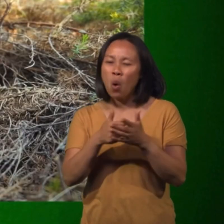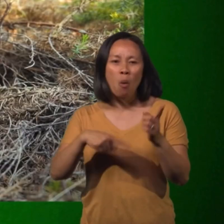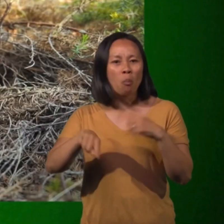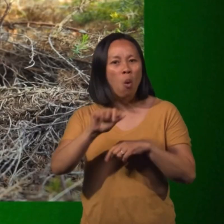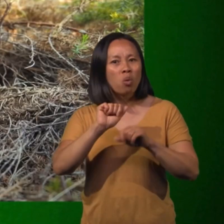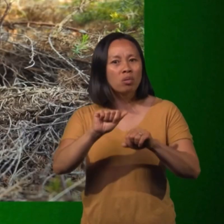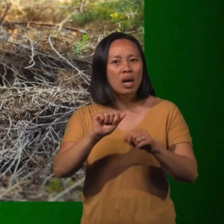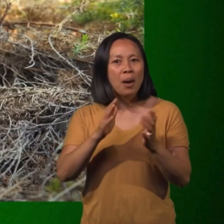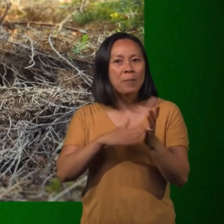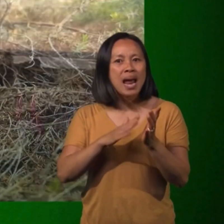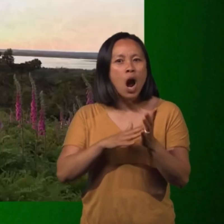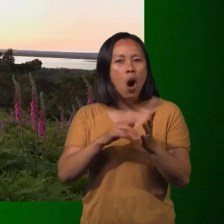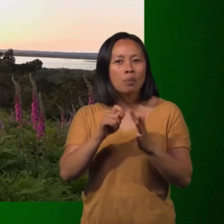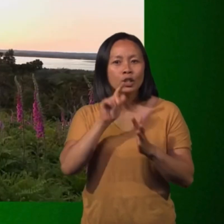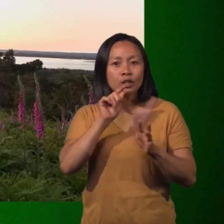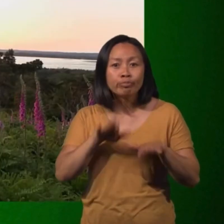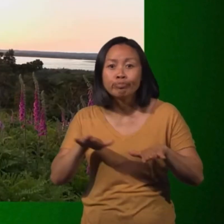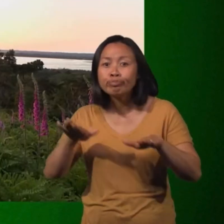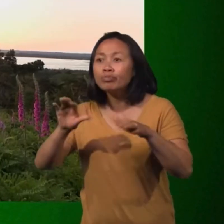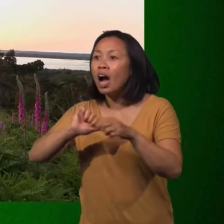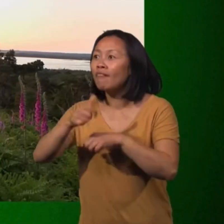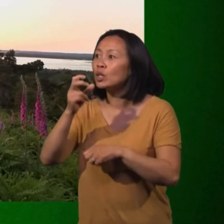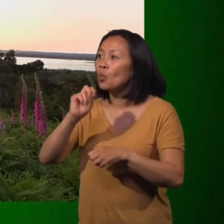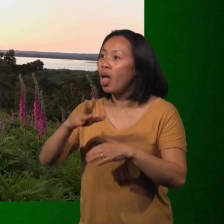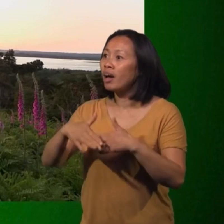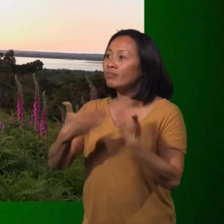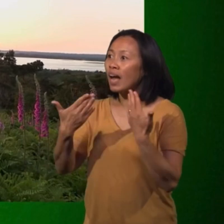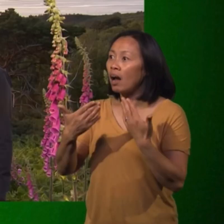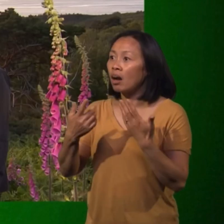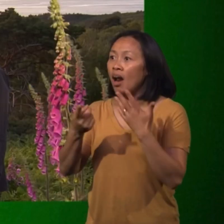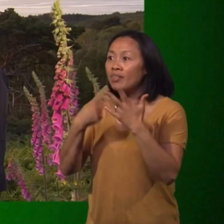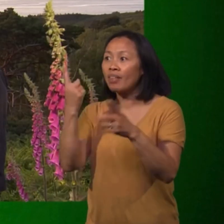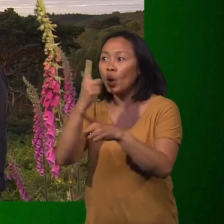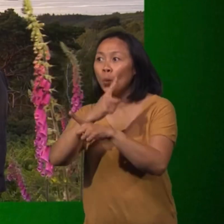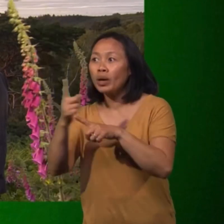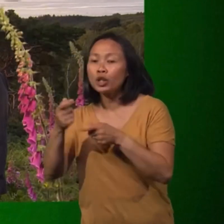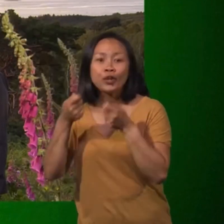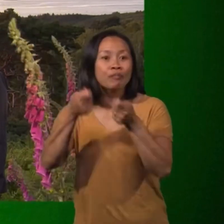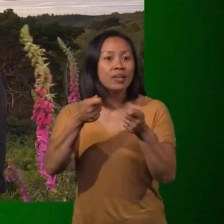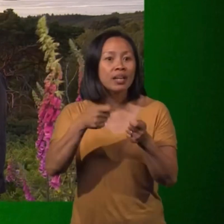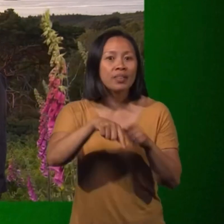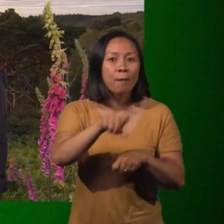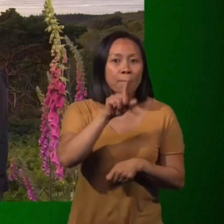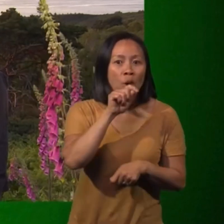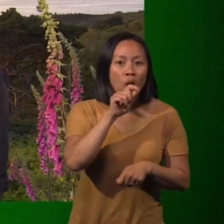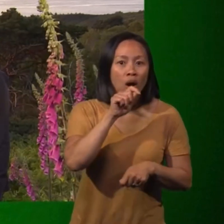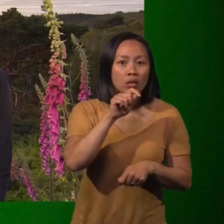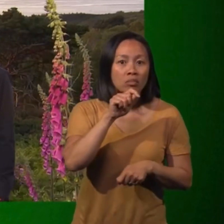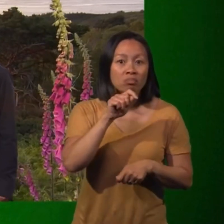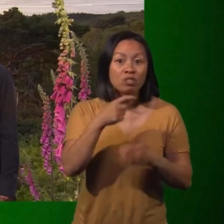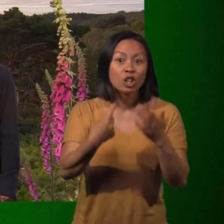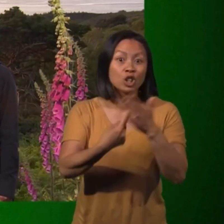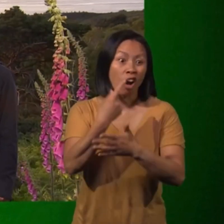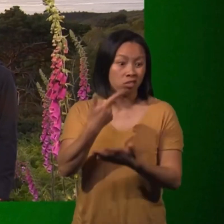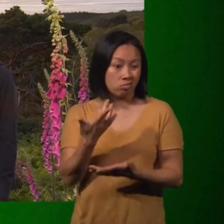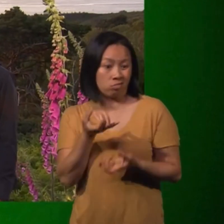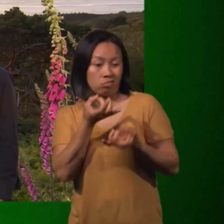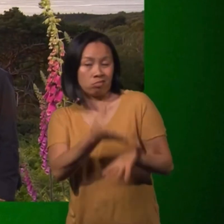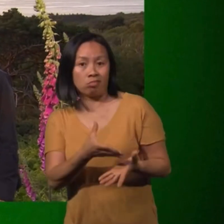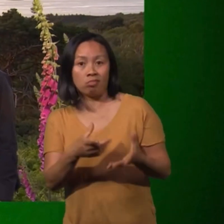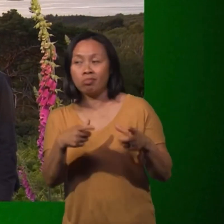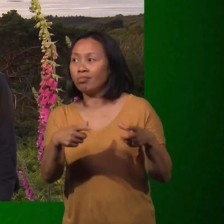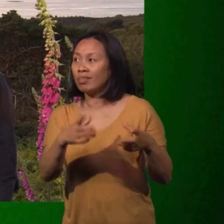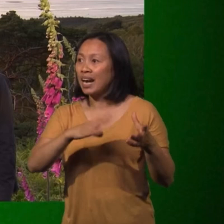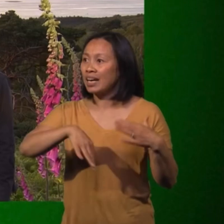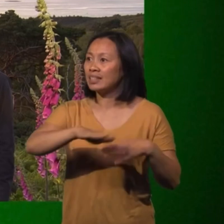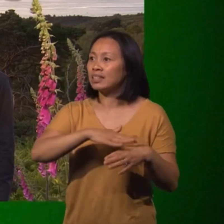of feeding that bird before it's any chance of it leaving the nest. It's absurd, isn't it? It looks absolutely absurd. Yeah,